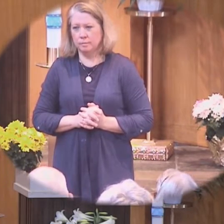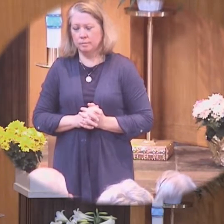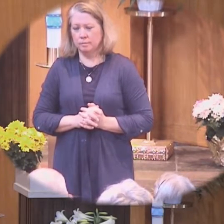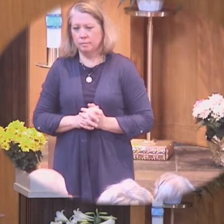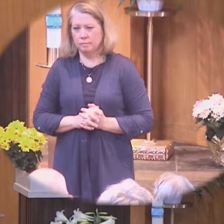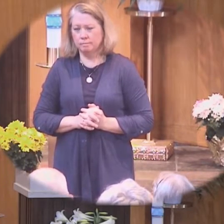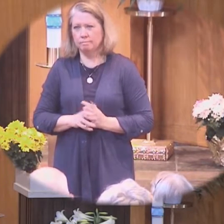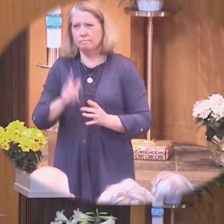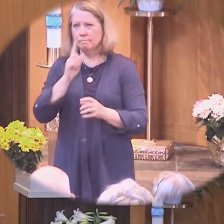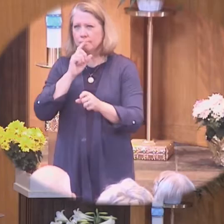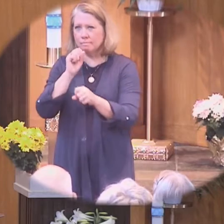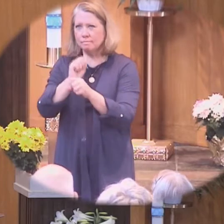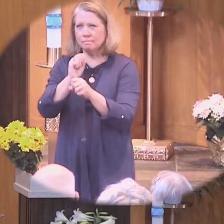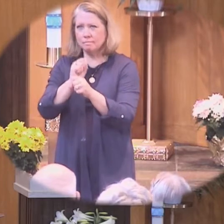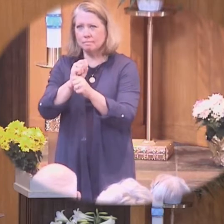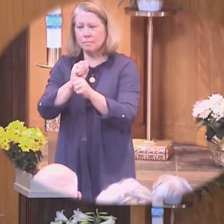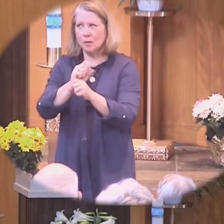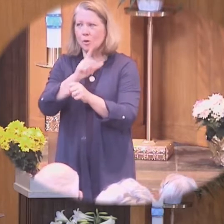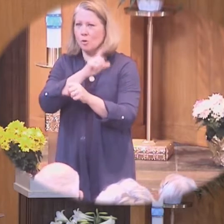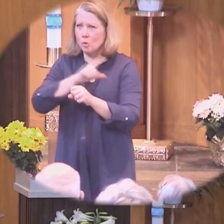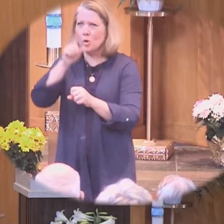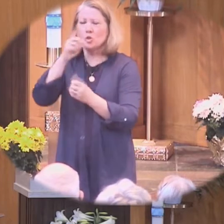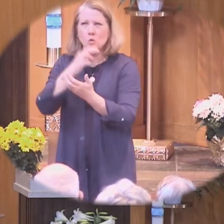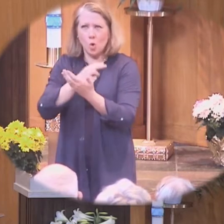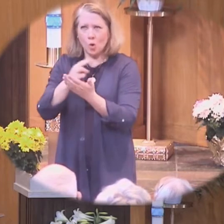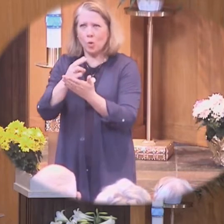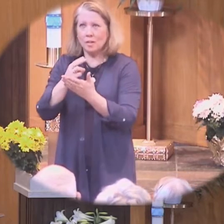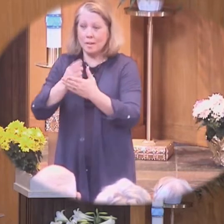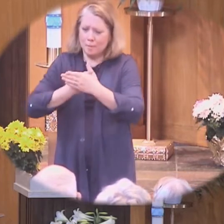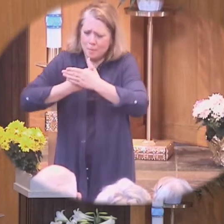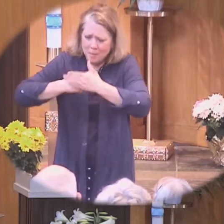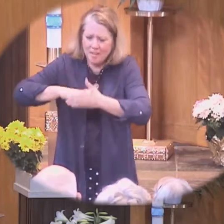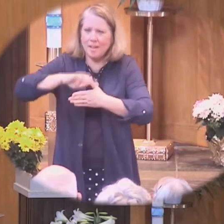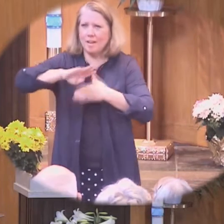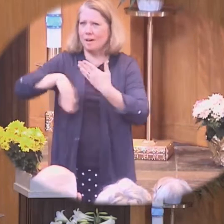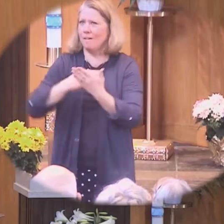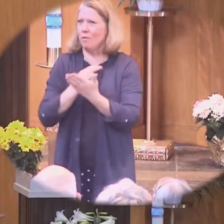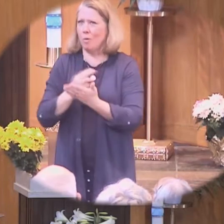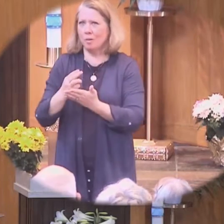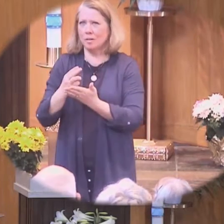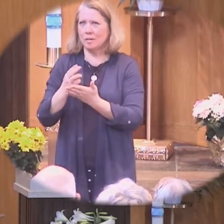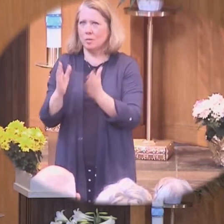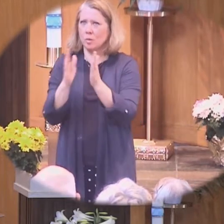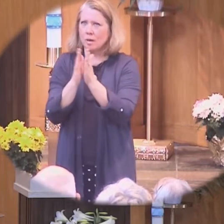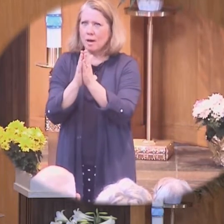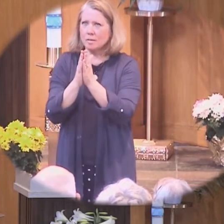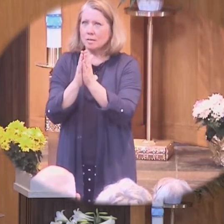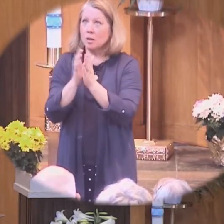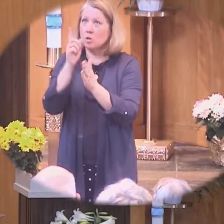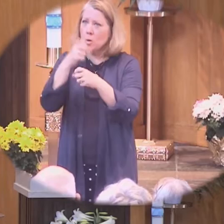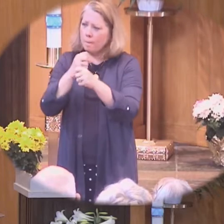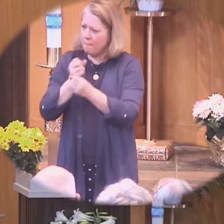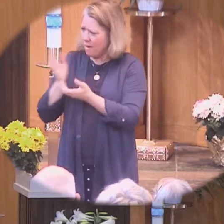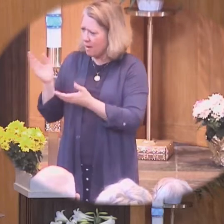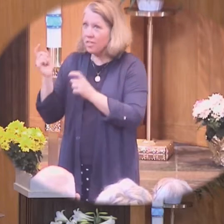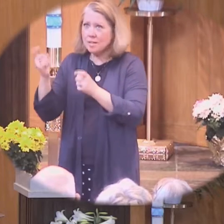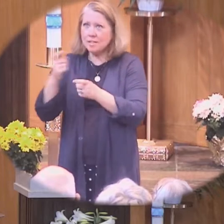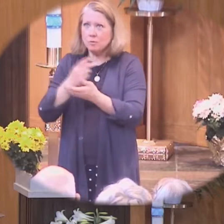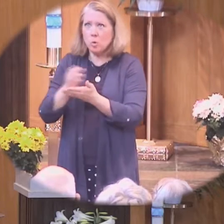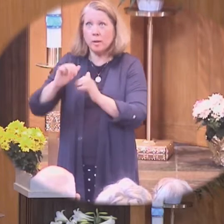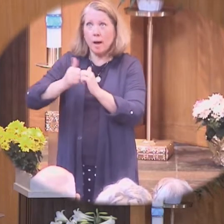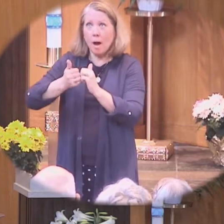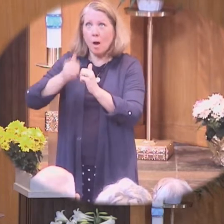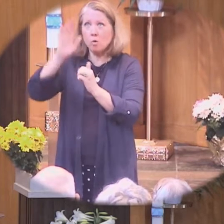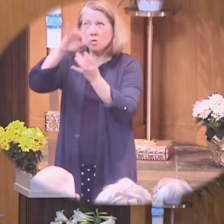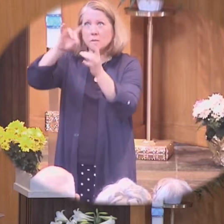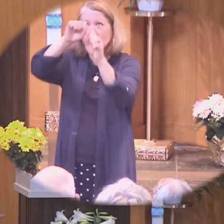You are indeed holy, O Lord, the fount of all holiness. Make holy, therefore, these gifts, we pray, by sending down your Spirit